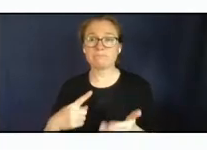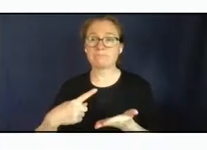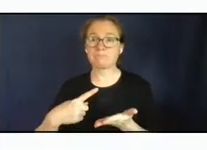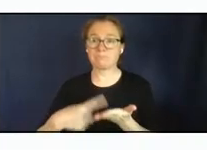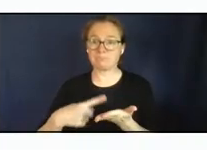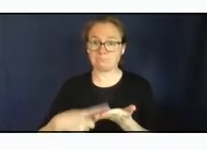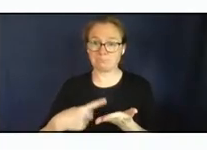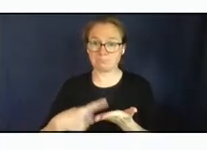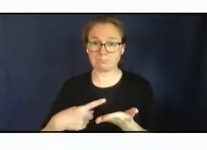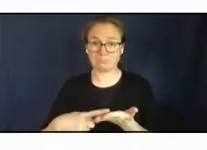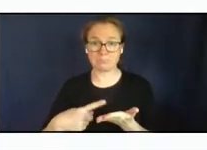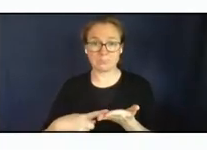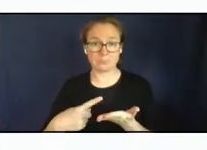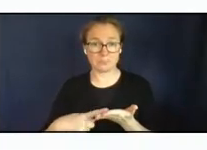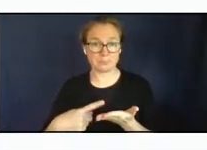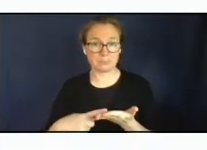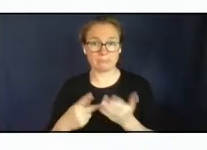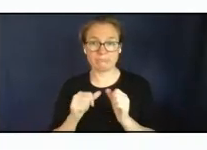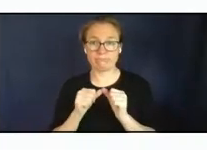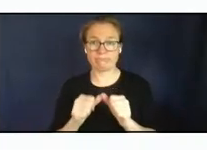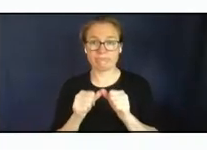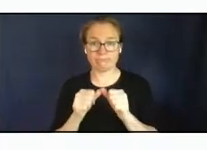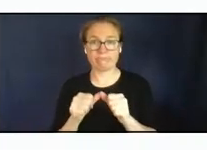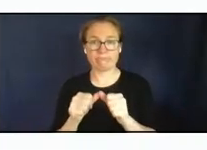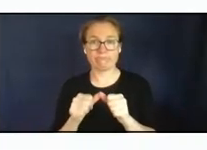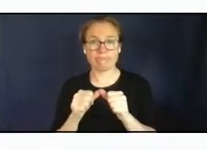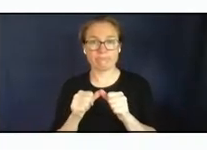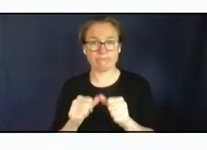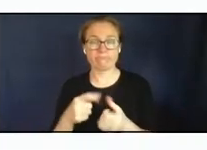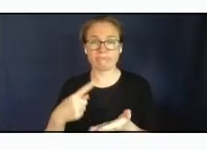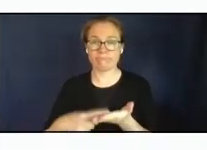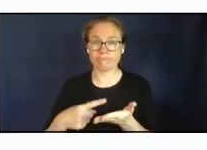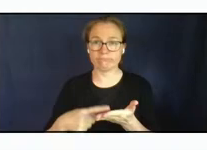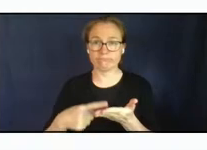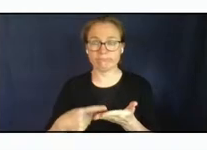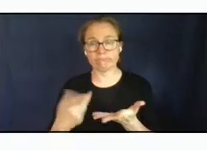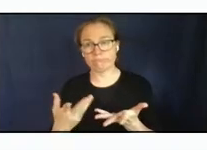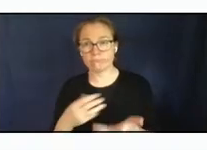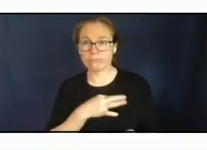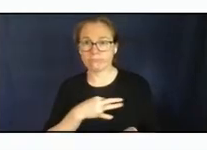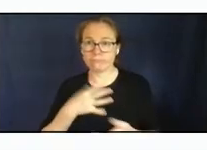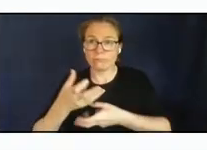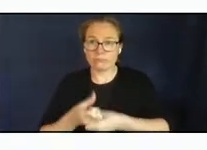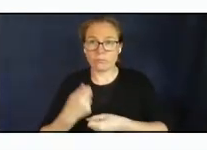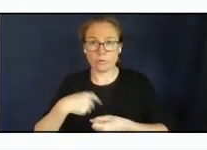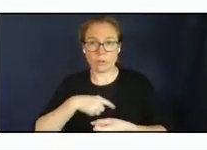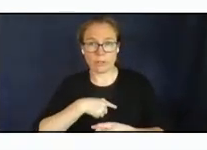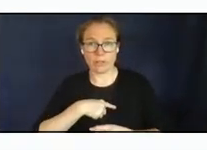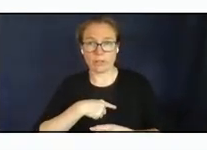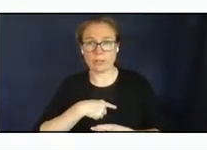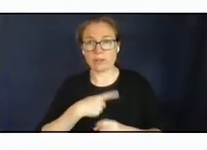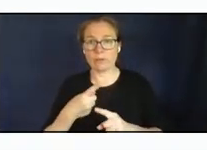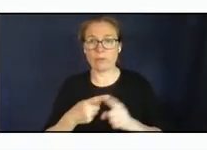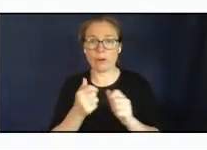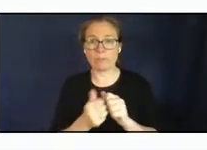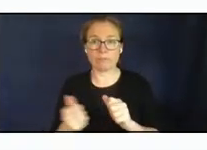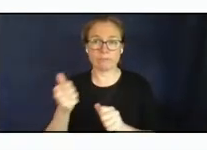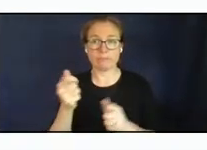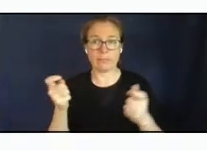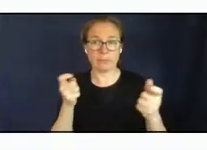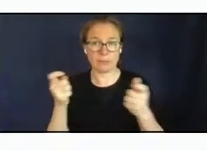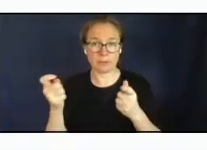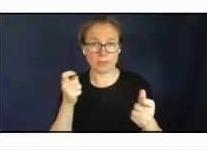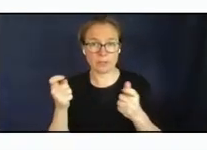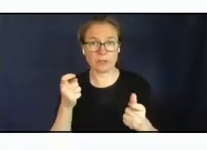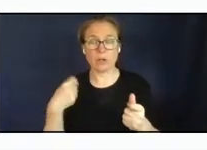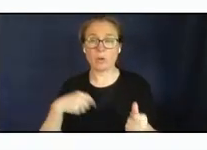that it's an ongoing discussion with regard to the trust of the faculty from the administration. And that's something that as a board, we will monitor